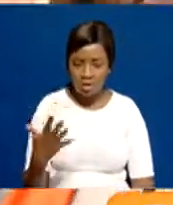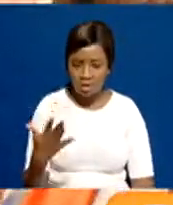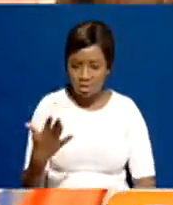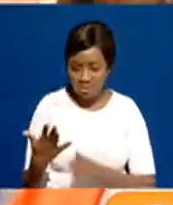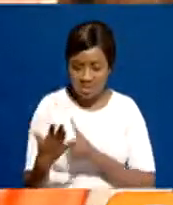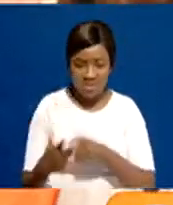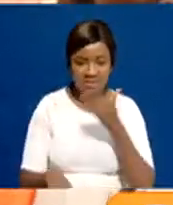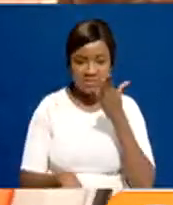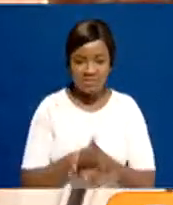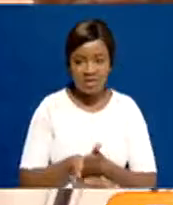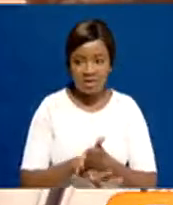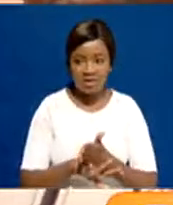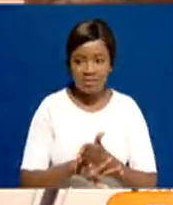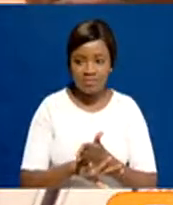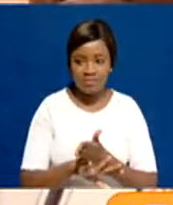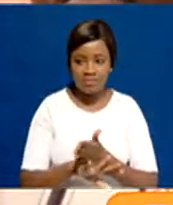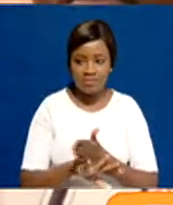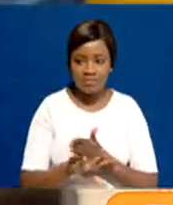not genuine.